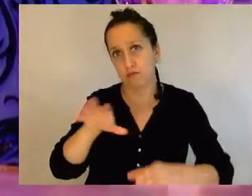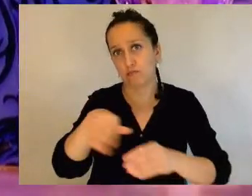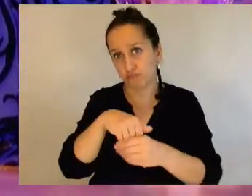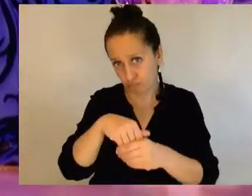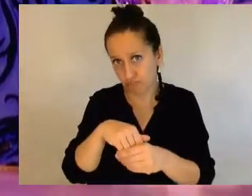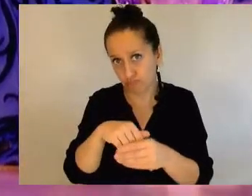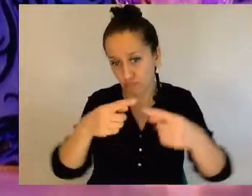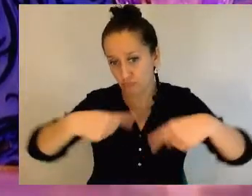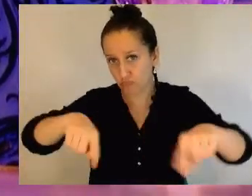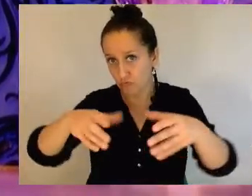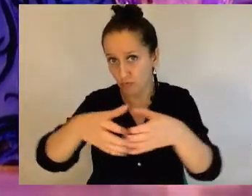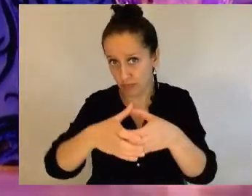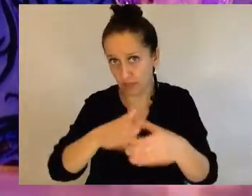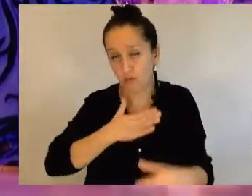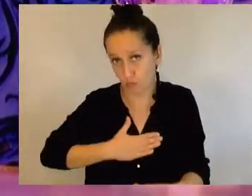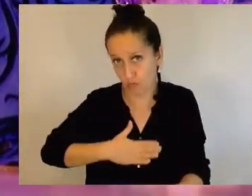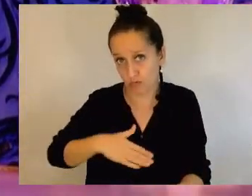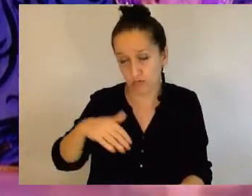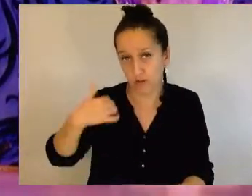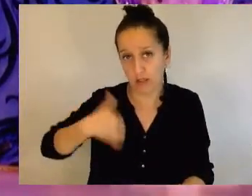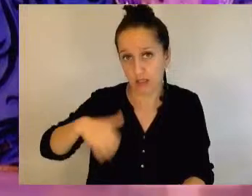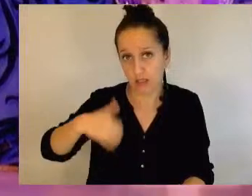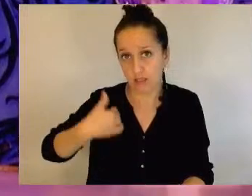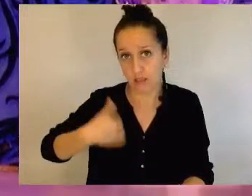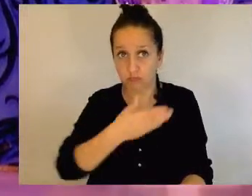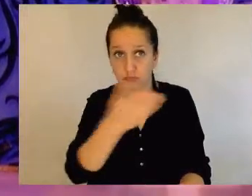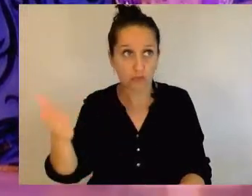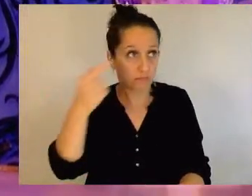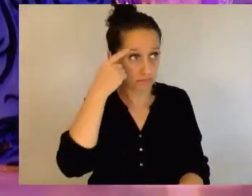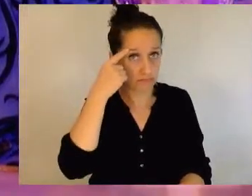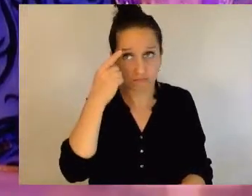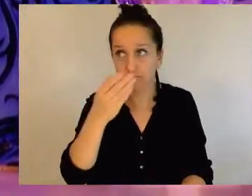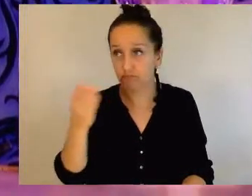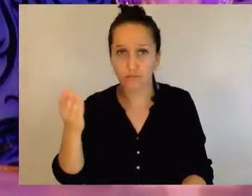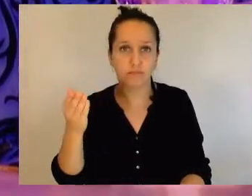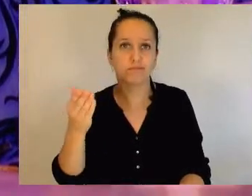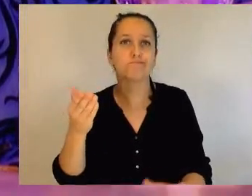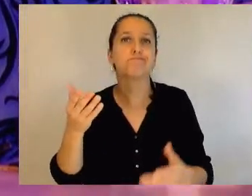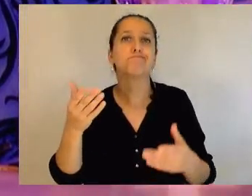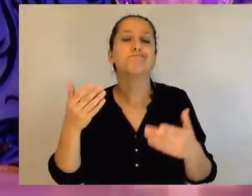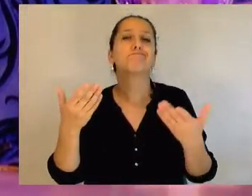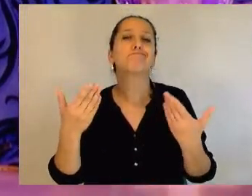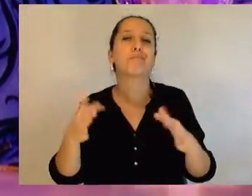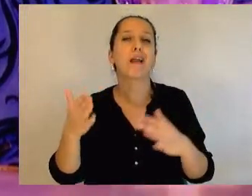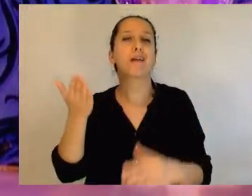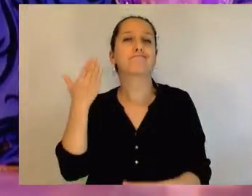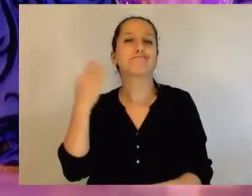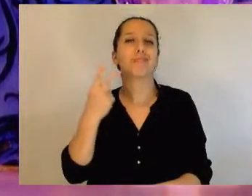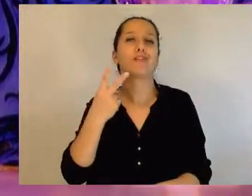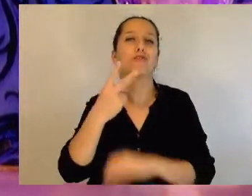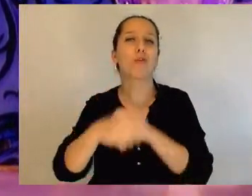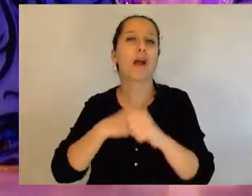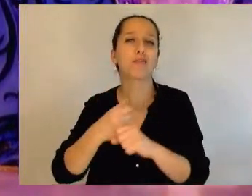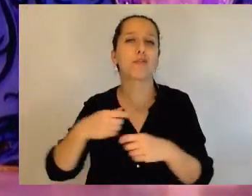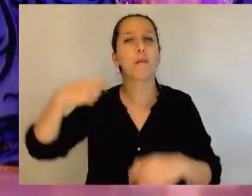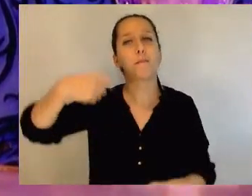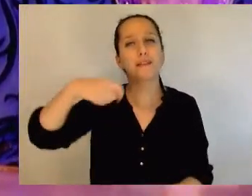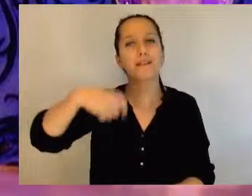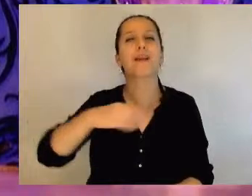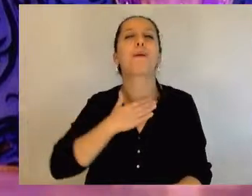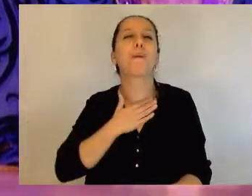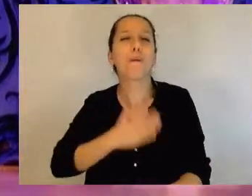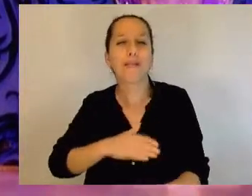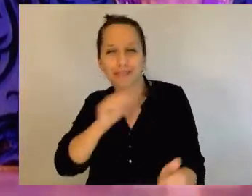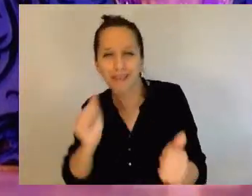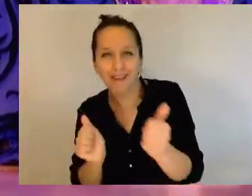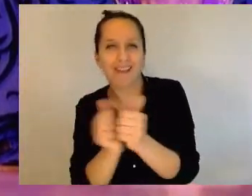of the Executive Committee. And if you agree and consider it, since we handed over the presidency of the